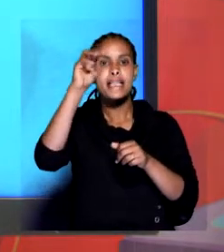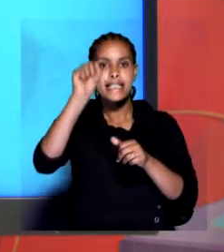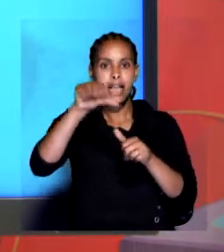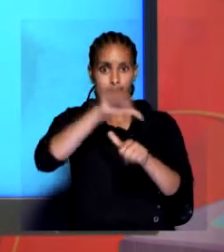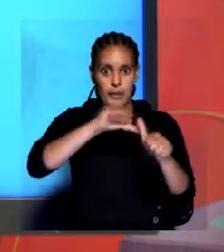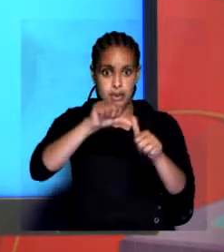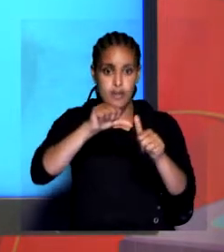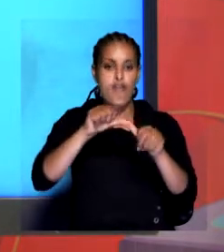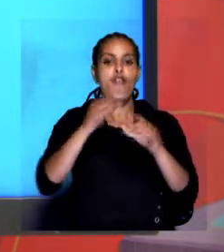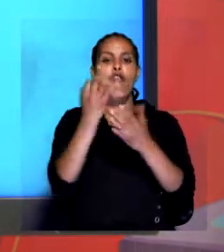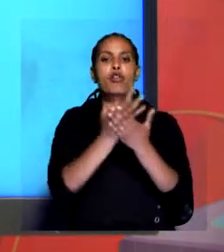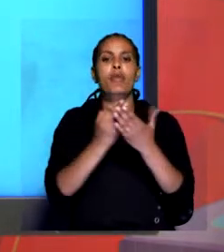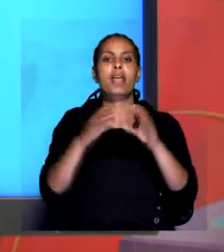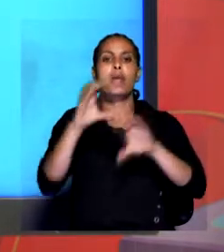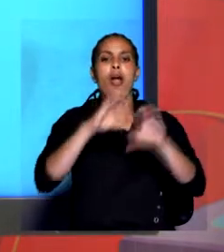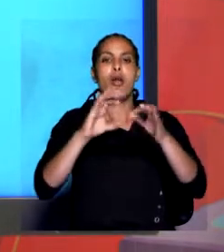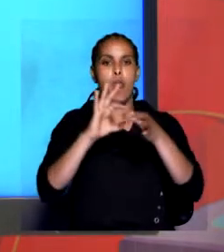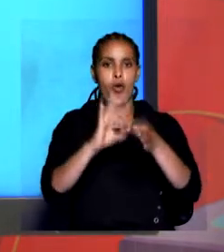chemical bonds.